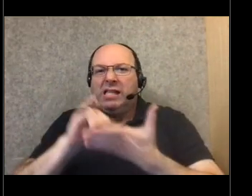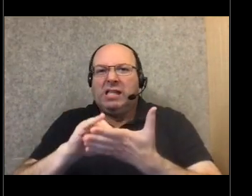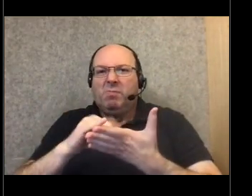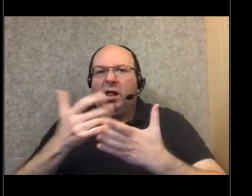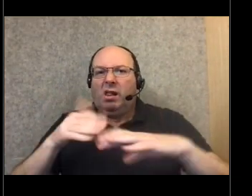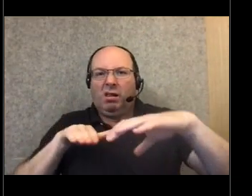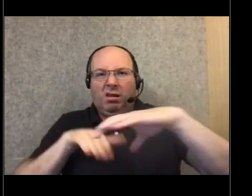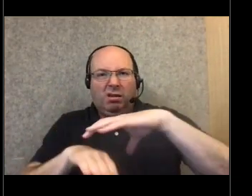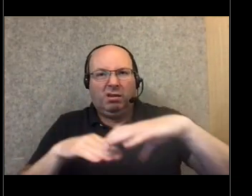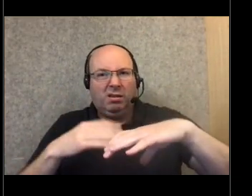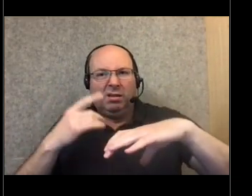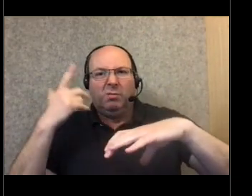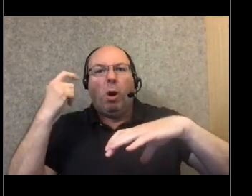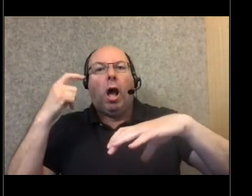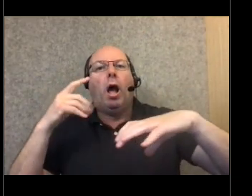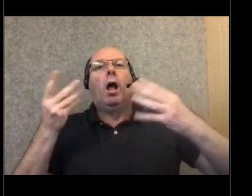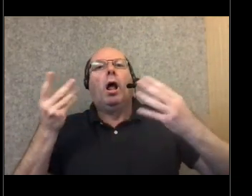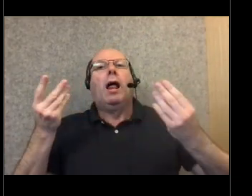site conditions.